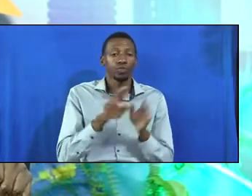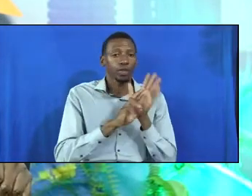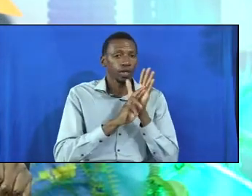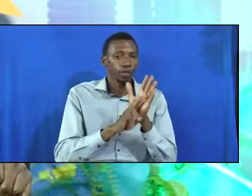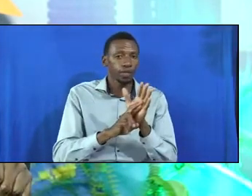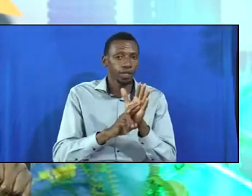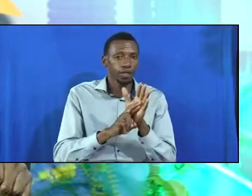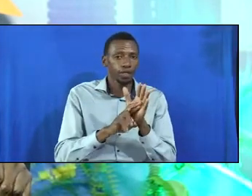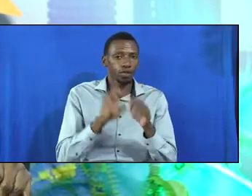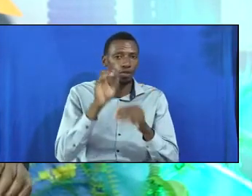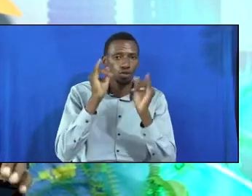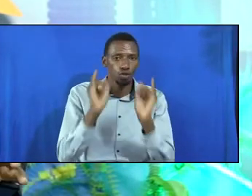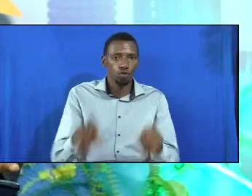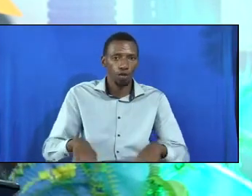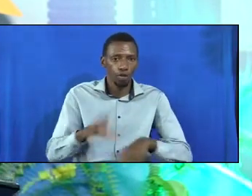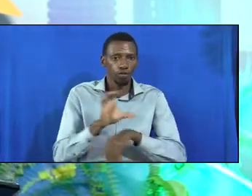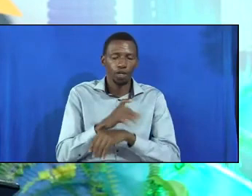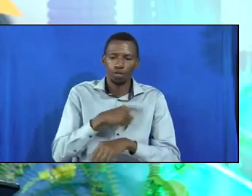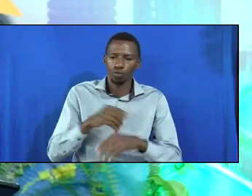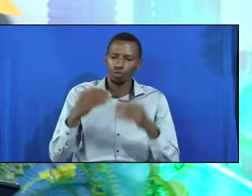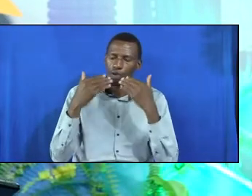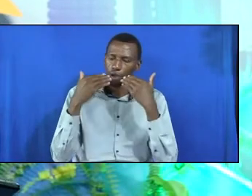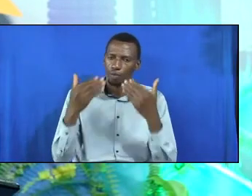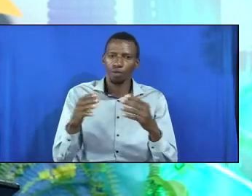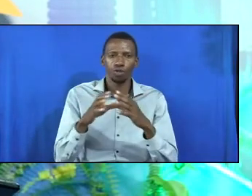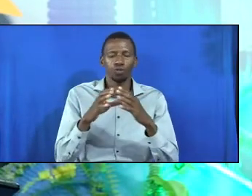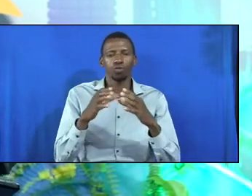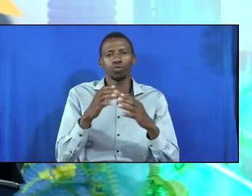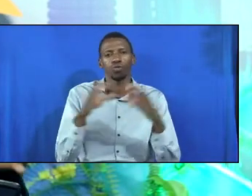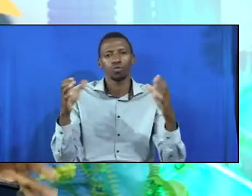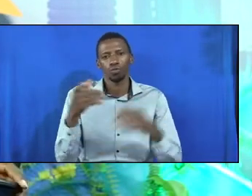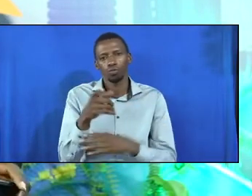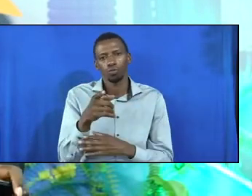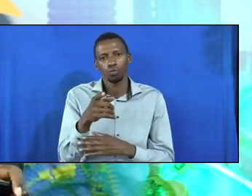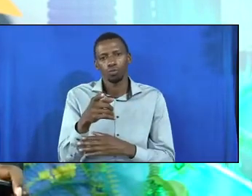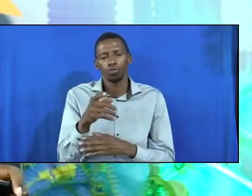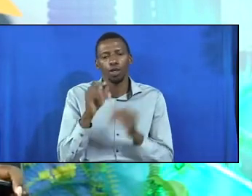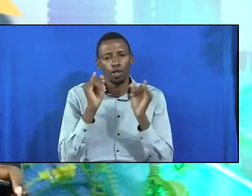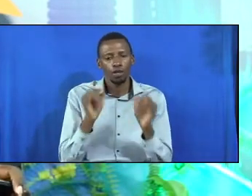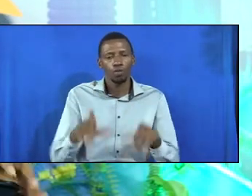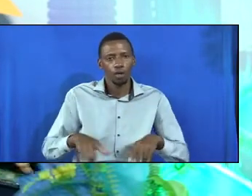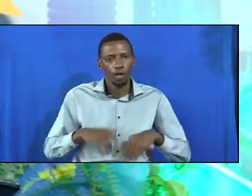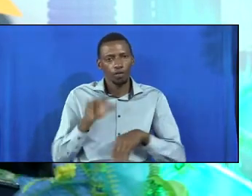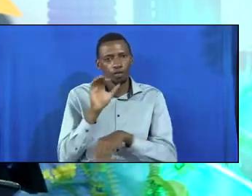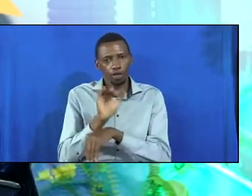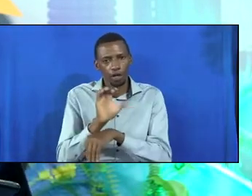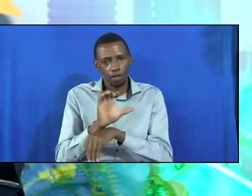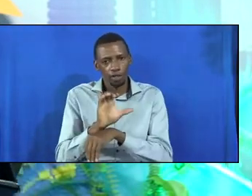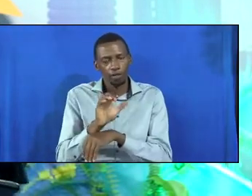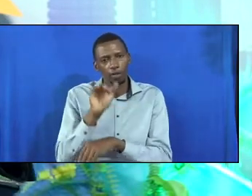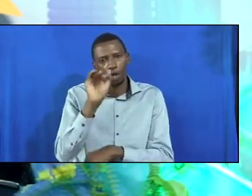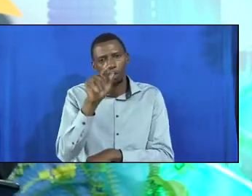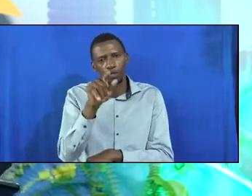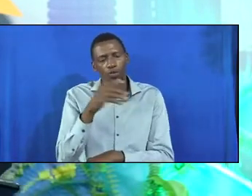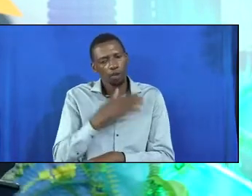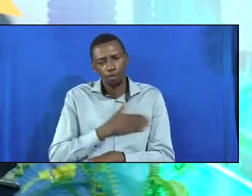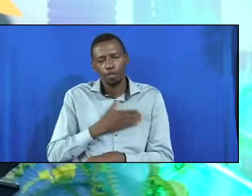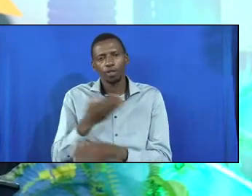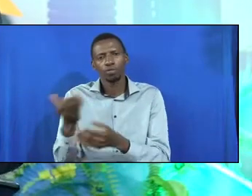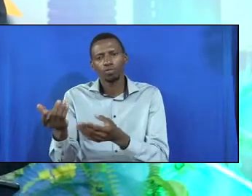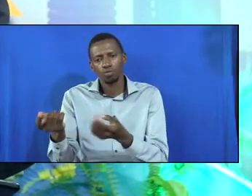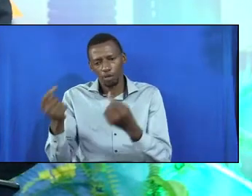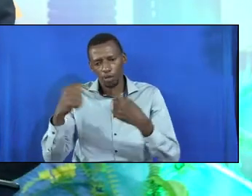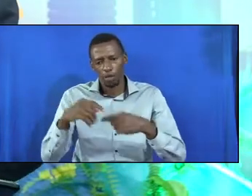you. And New Life is beckoning to you. Please come and join us here. Come and join us. We grow